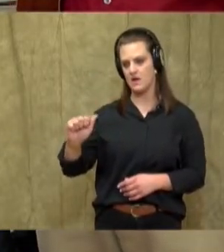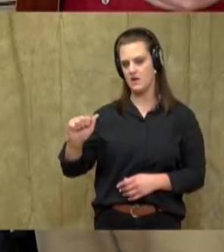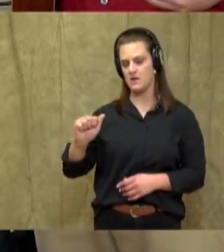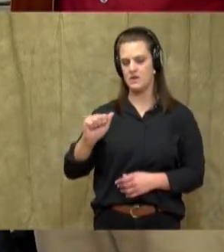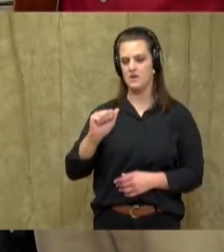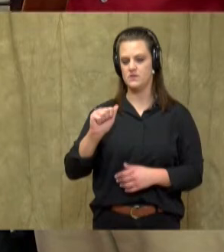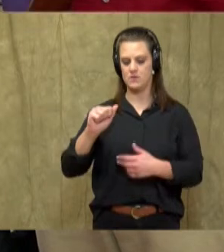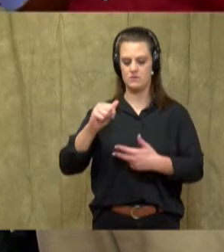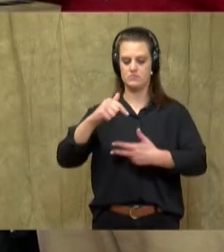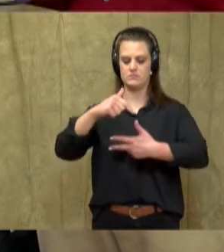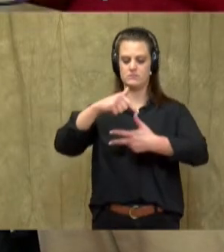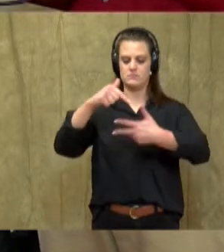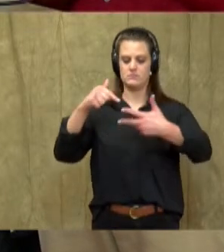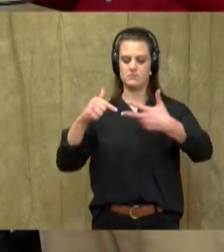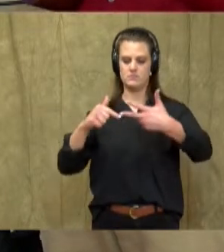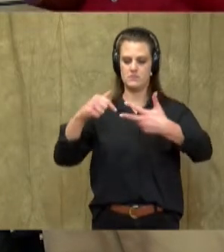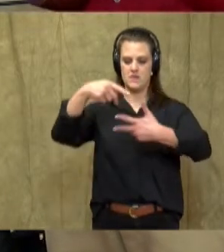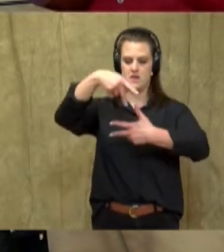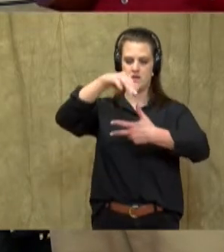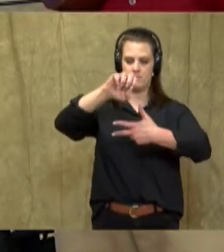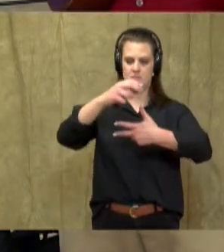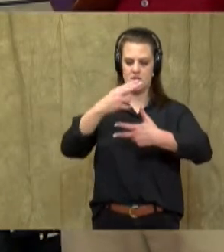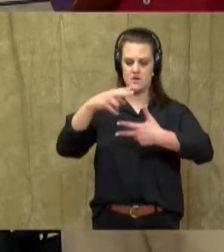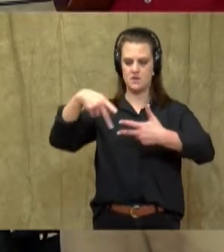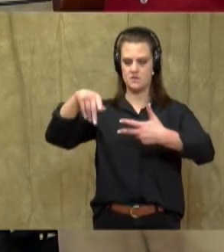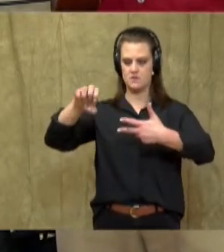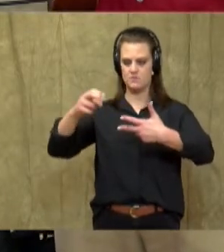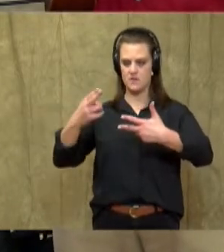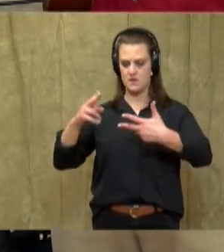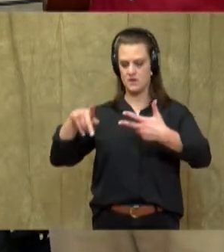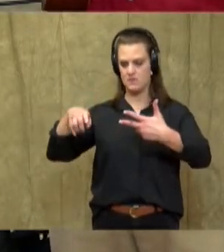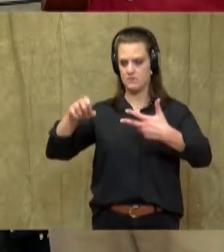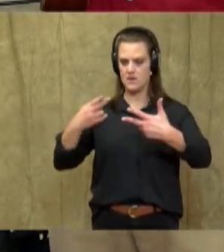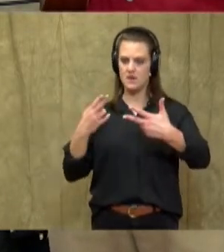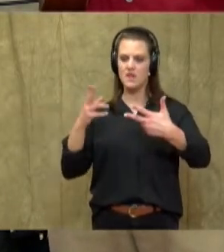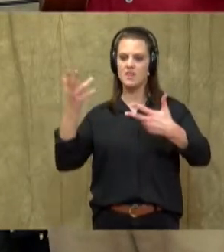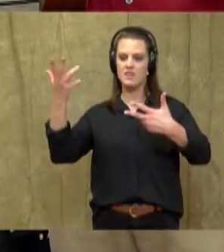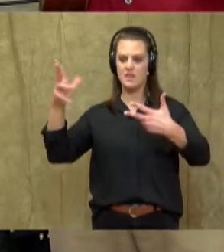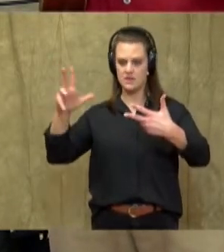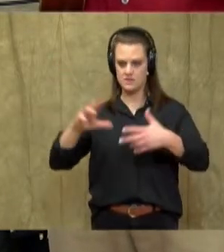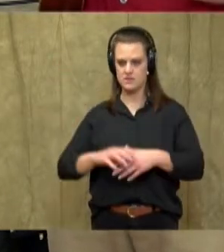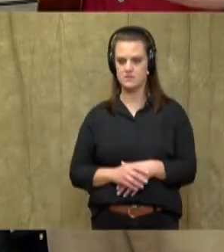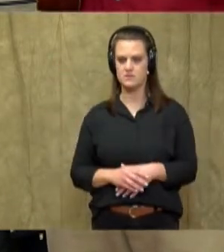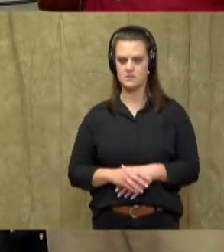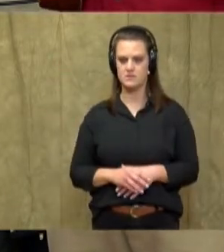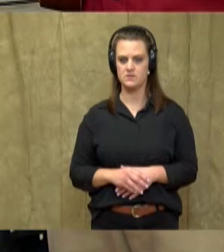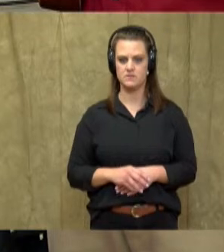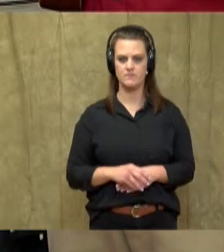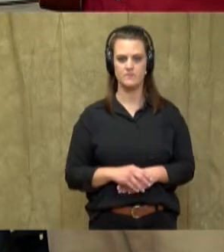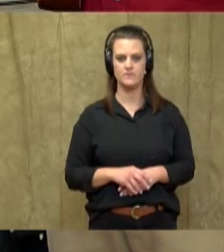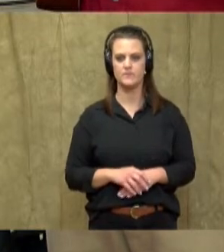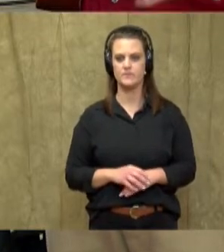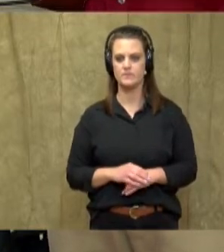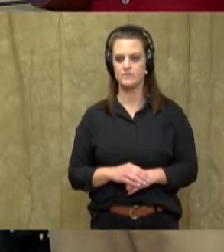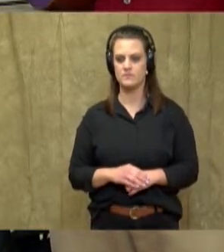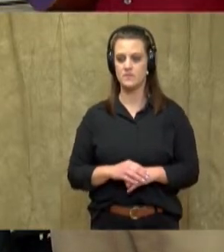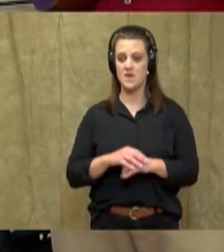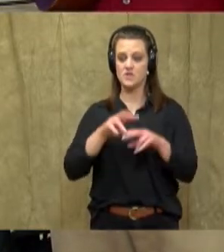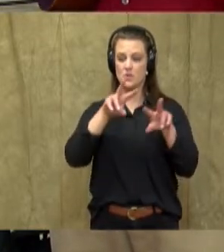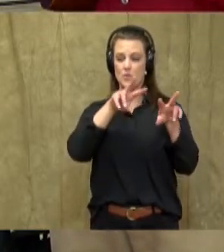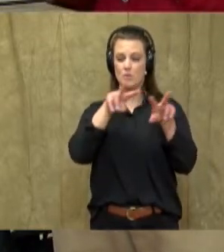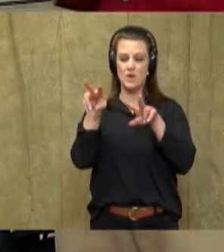3 pitches that we've been learning today. So I'm going to sing it for you, and I want you to read along